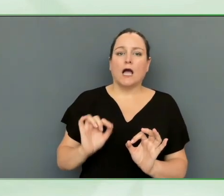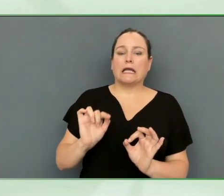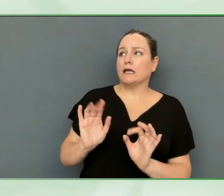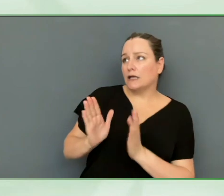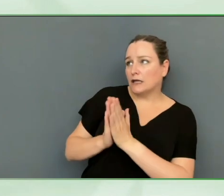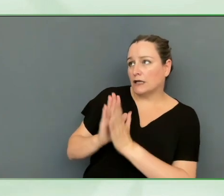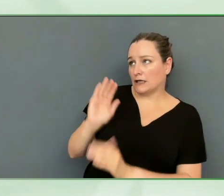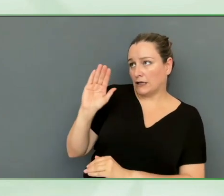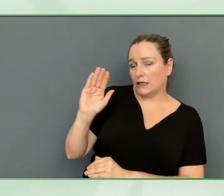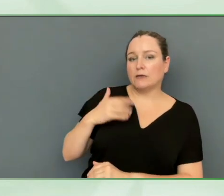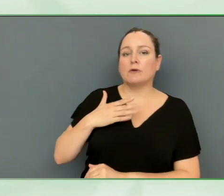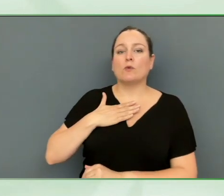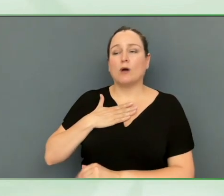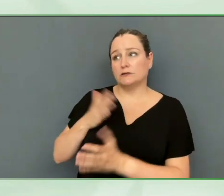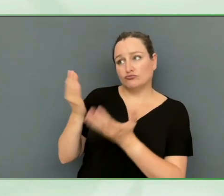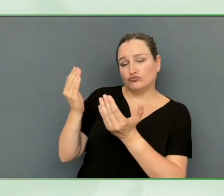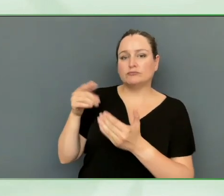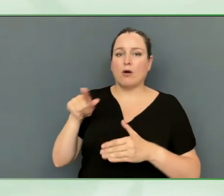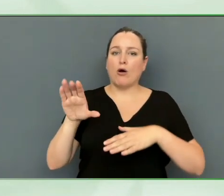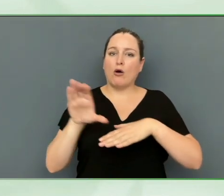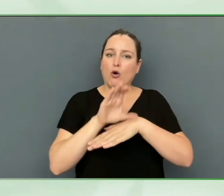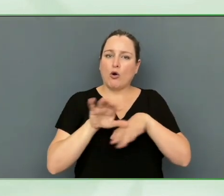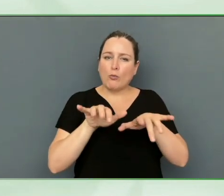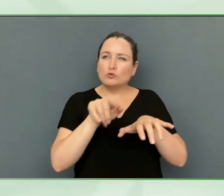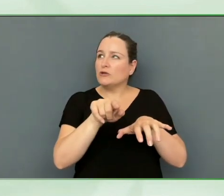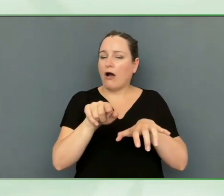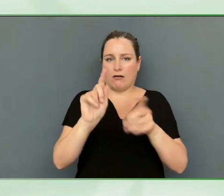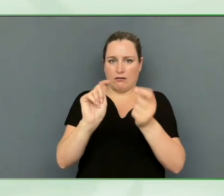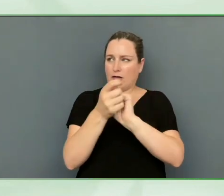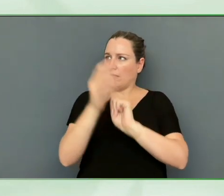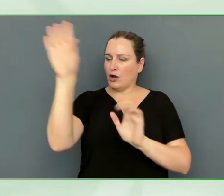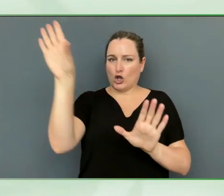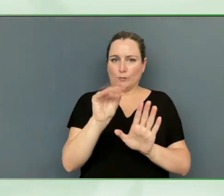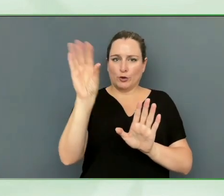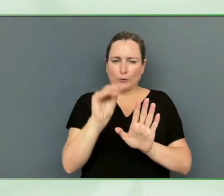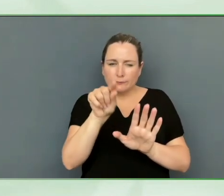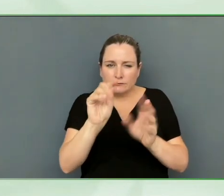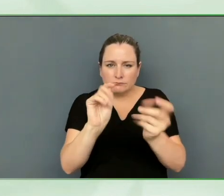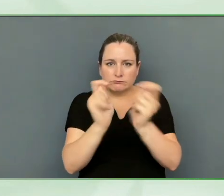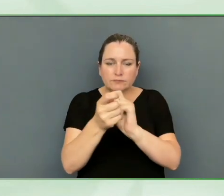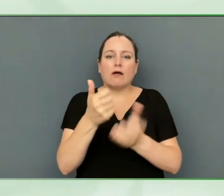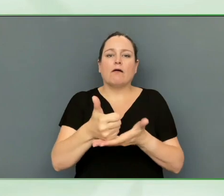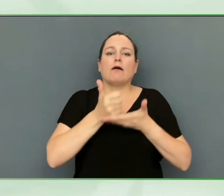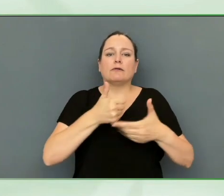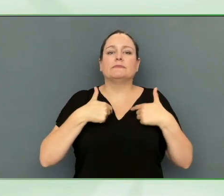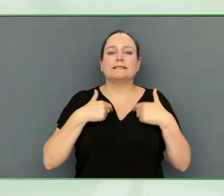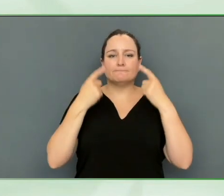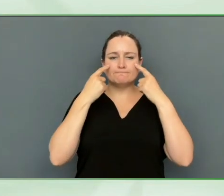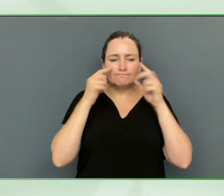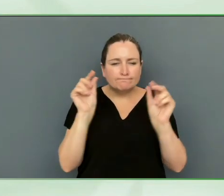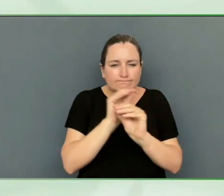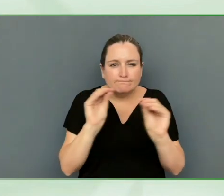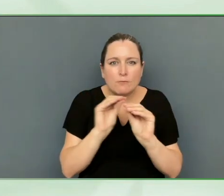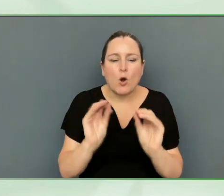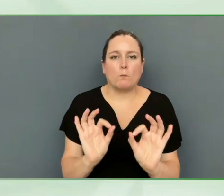or supervisor. You can get this software anonymously to prevent stigma, for example, or